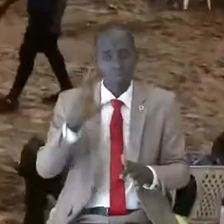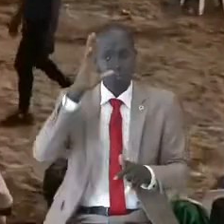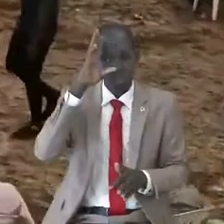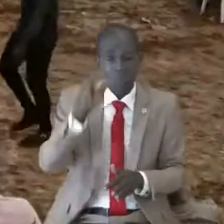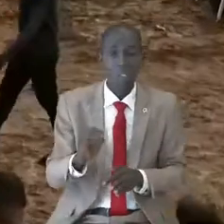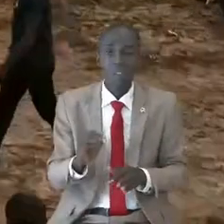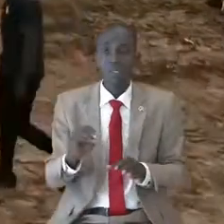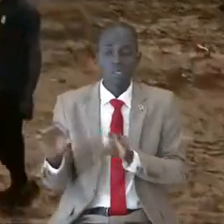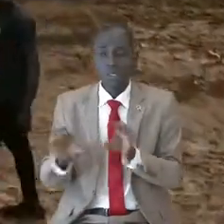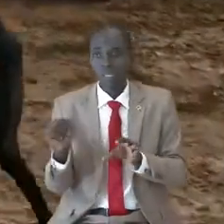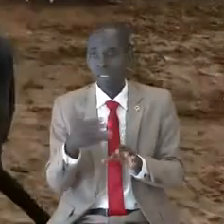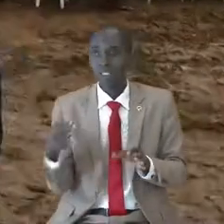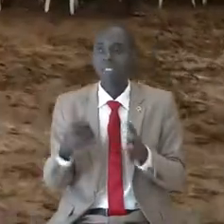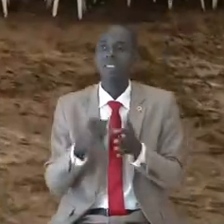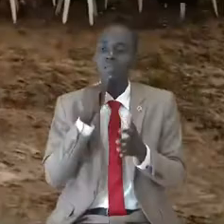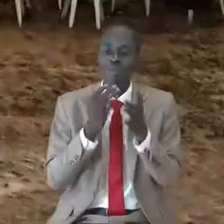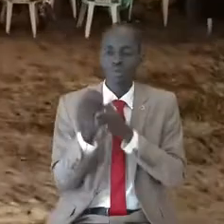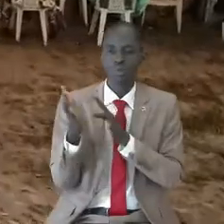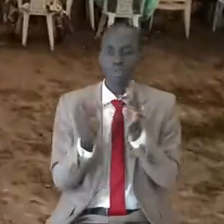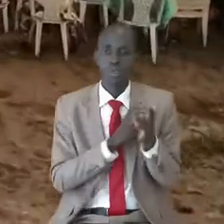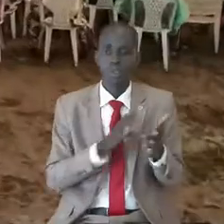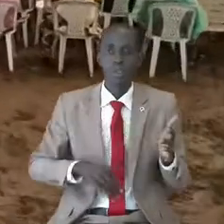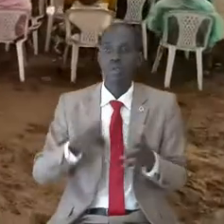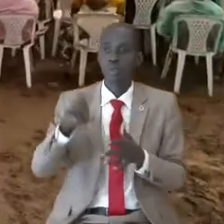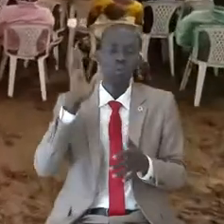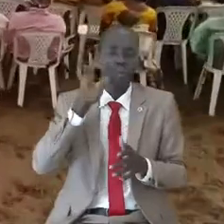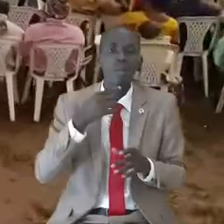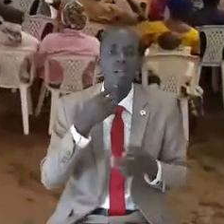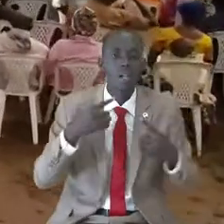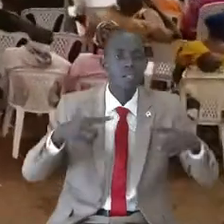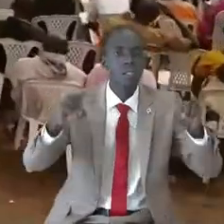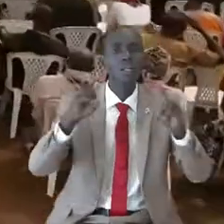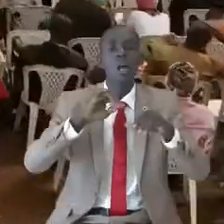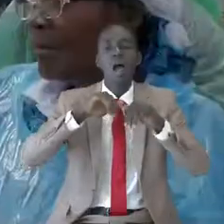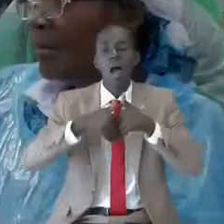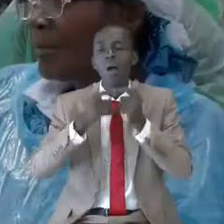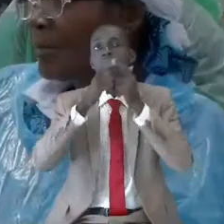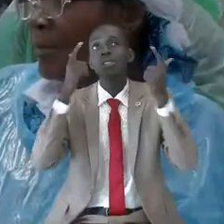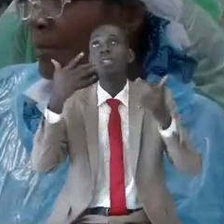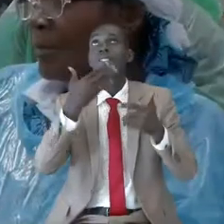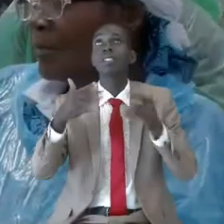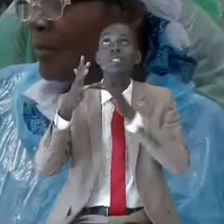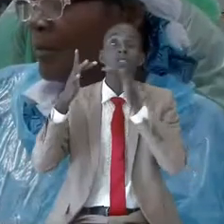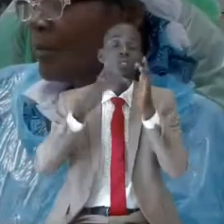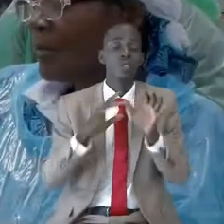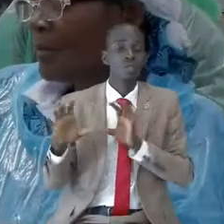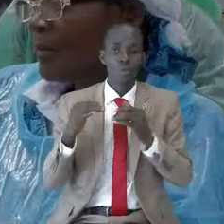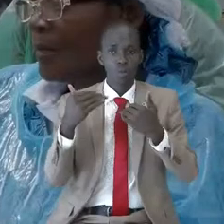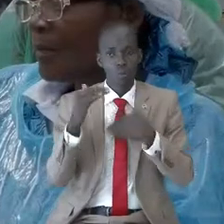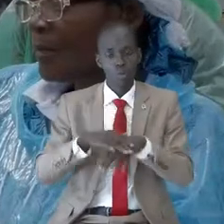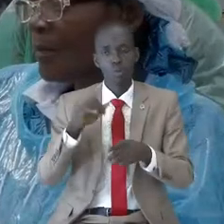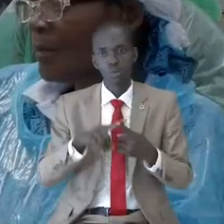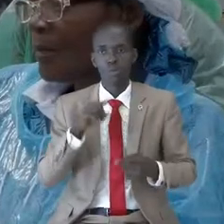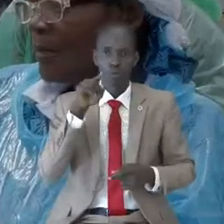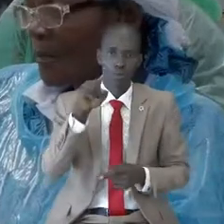through Jesus. And so you'll go and tell them how great things Jesus had done unto me. Look at